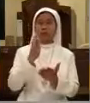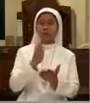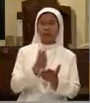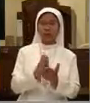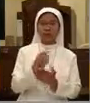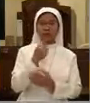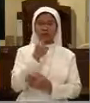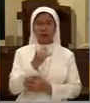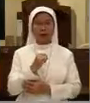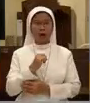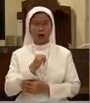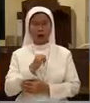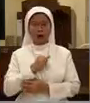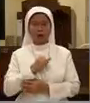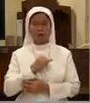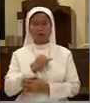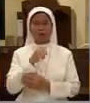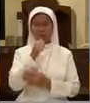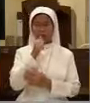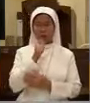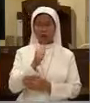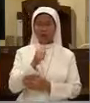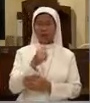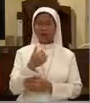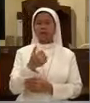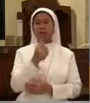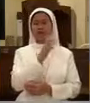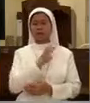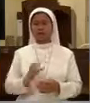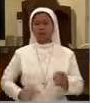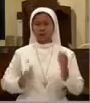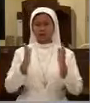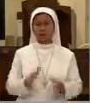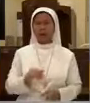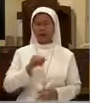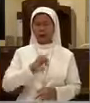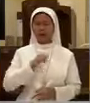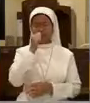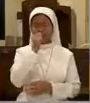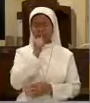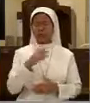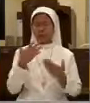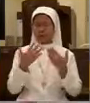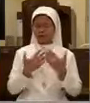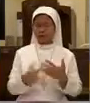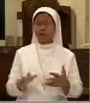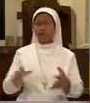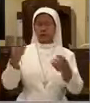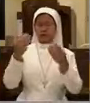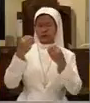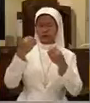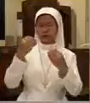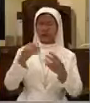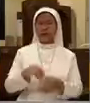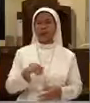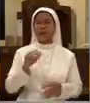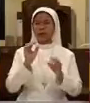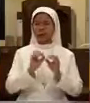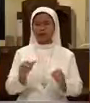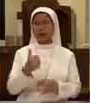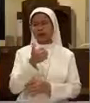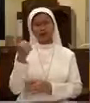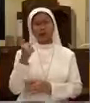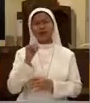am already a Christian. I am already evangelized. There is nothing more that